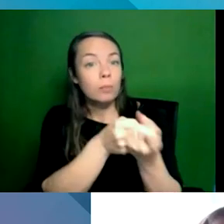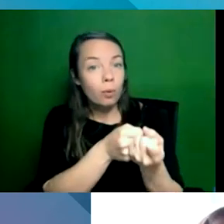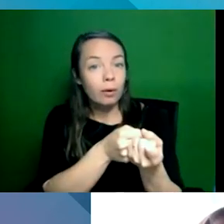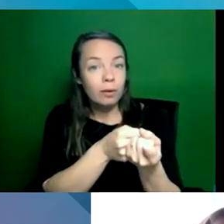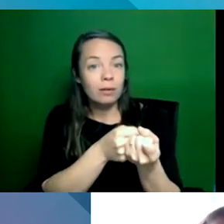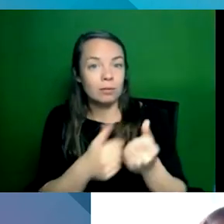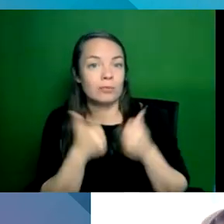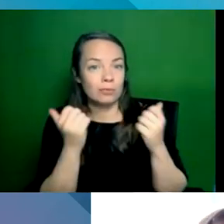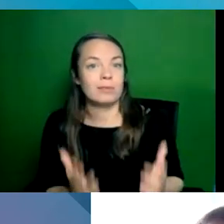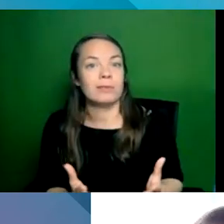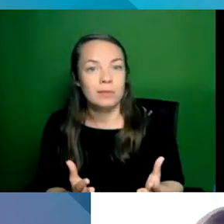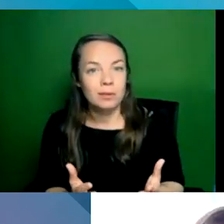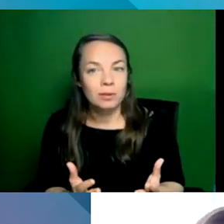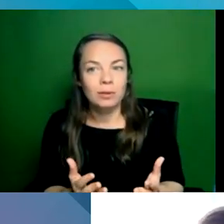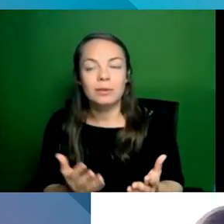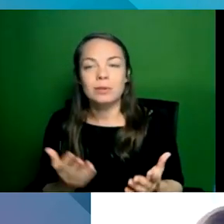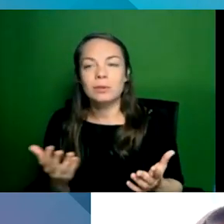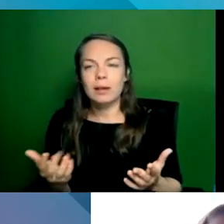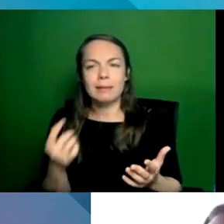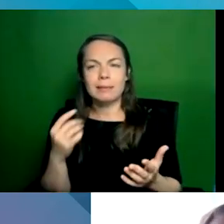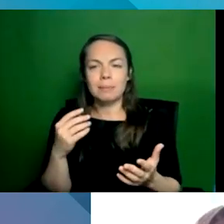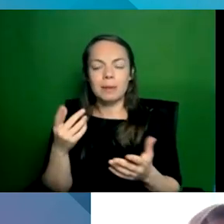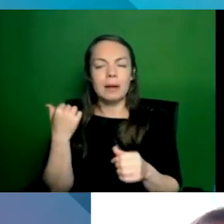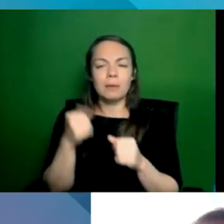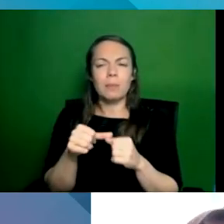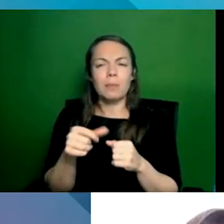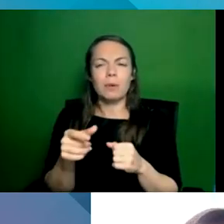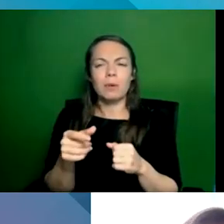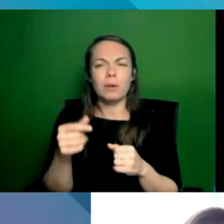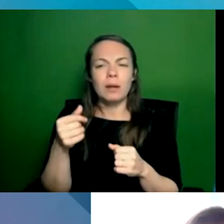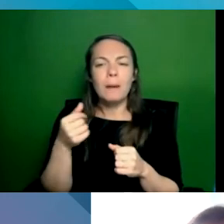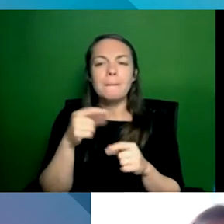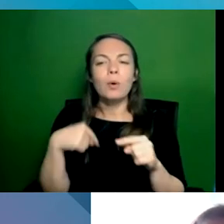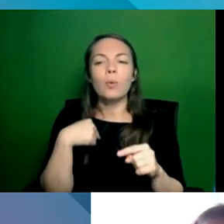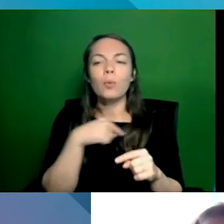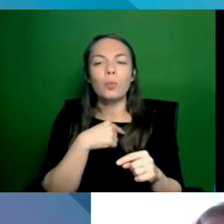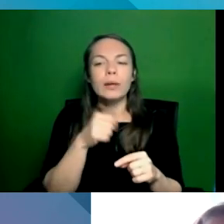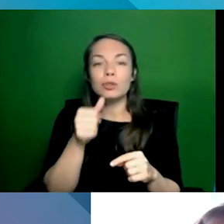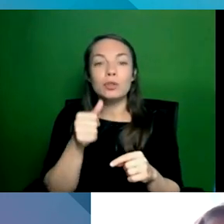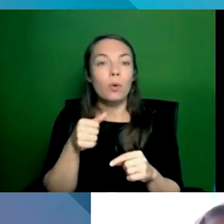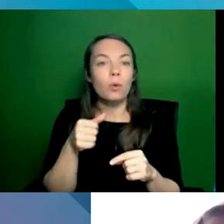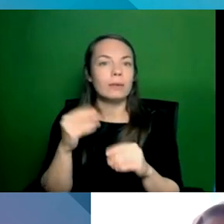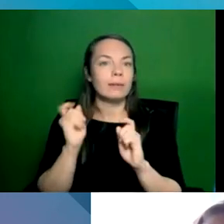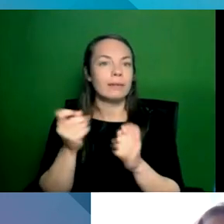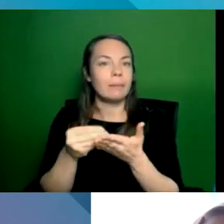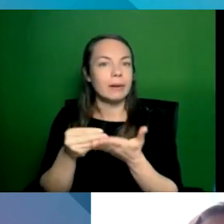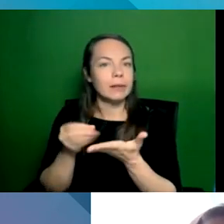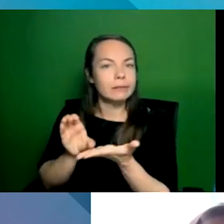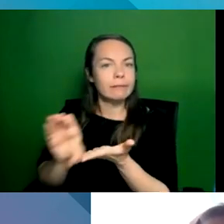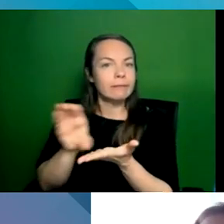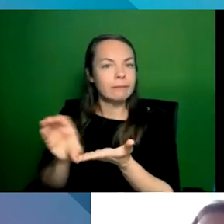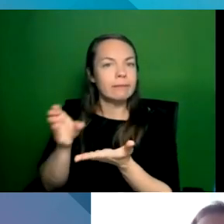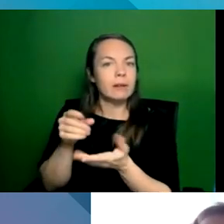And in the conversation, I forget, it was either Jesse or Will, like, we don't fund this in a way that's meaningful. So